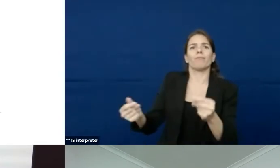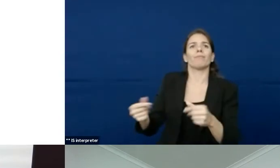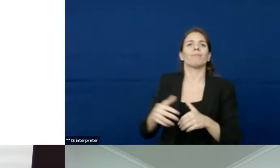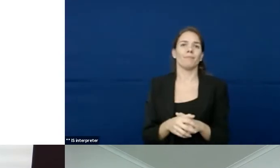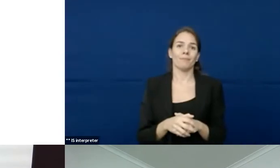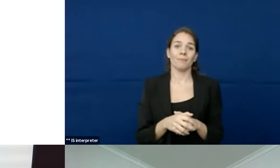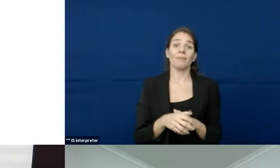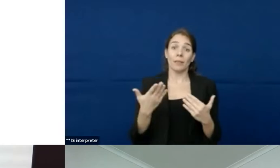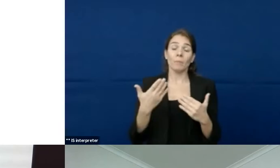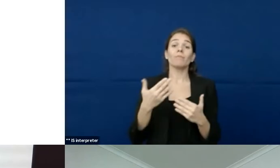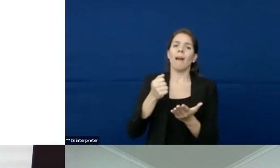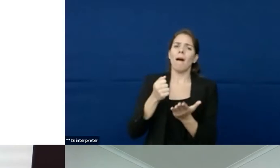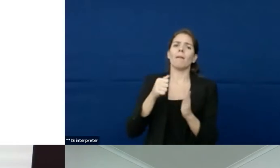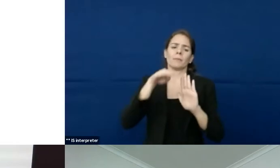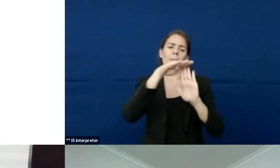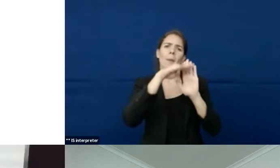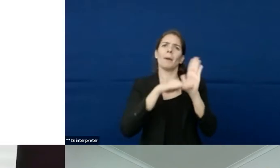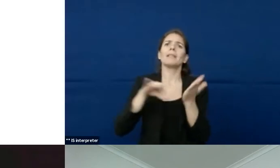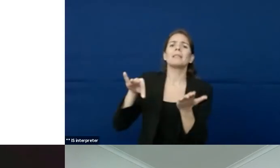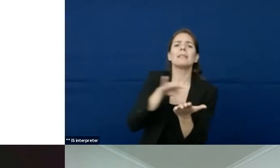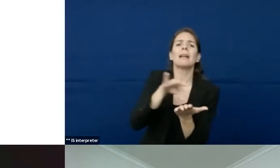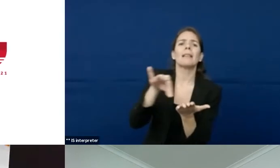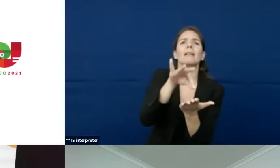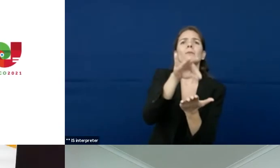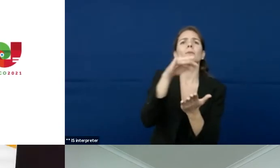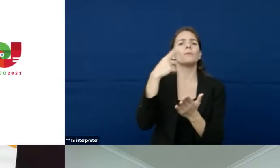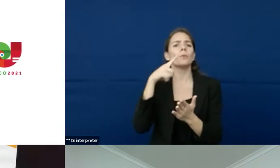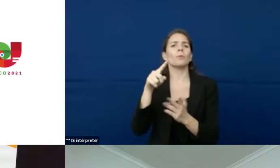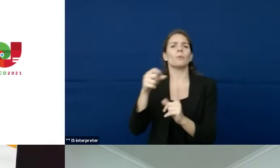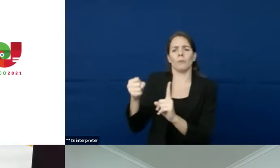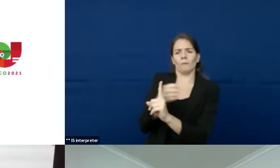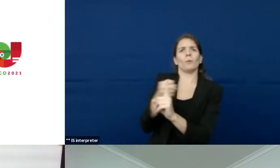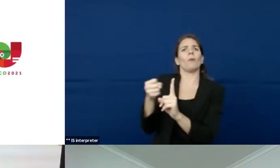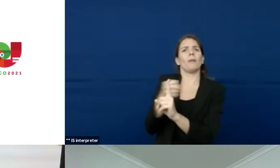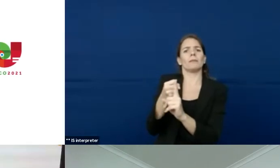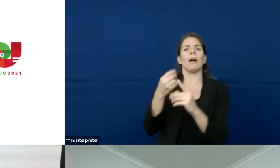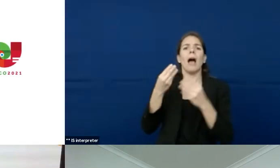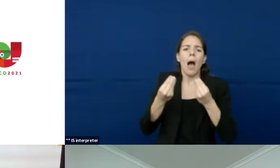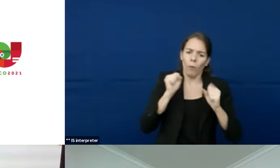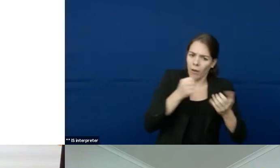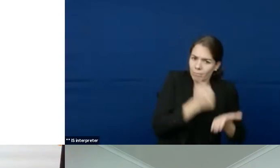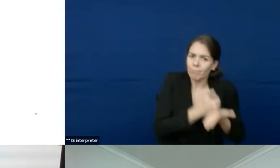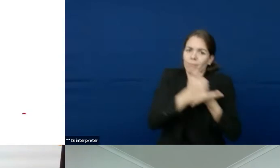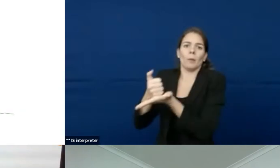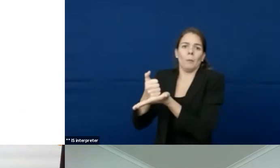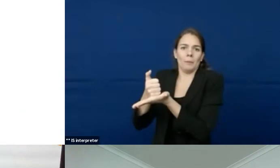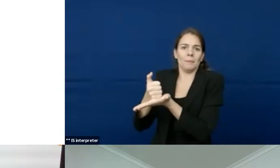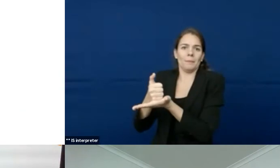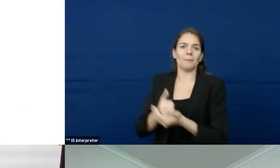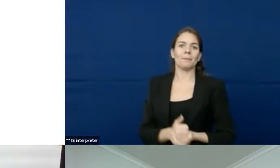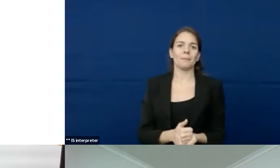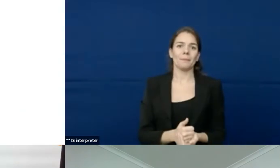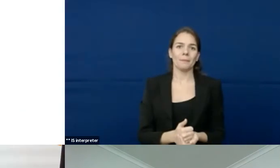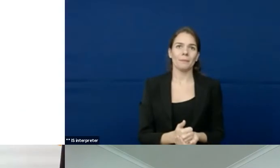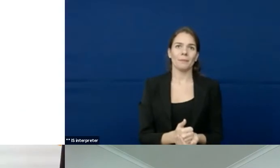against women, in response health plans that we must include that component in the